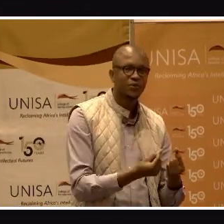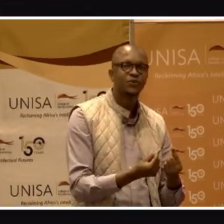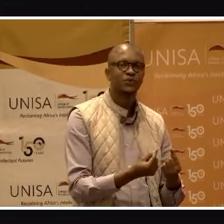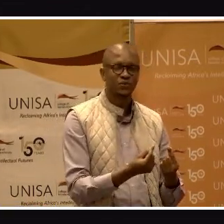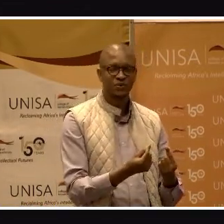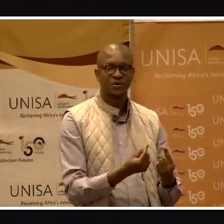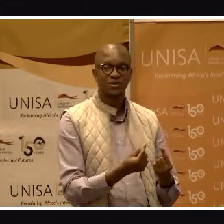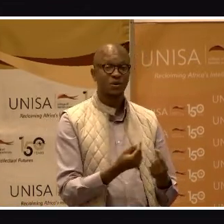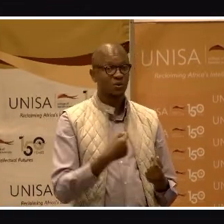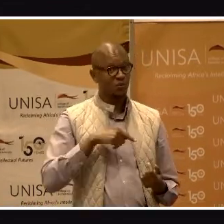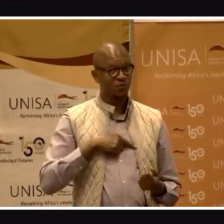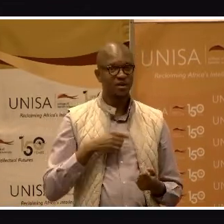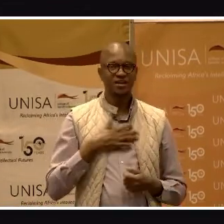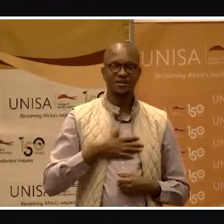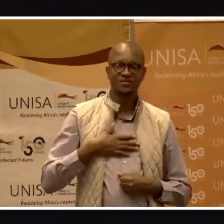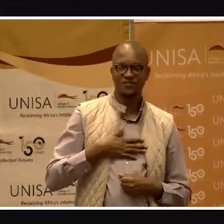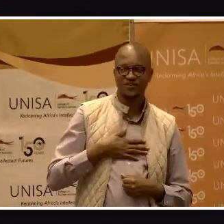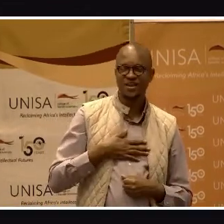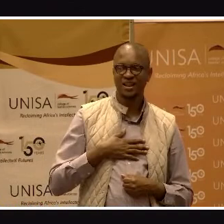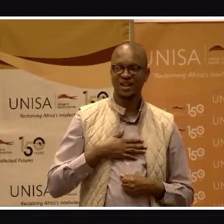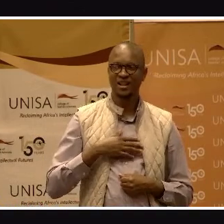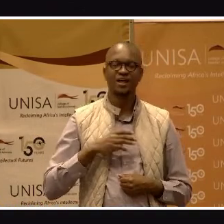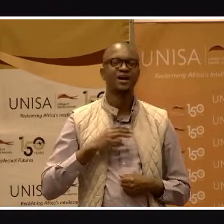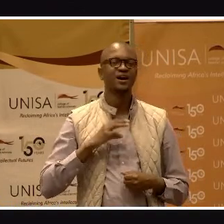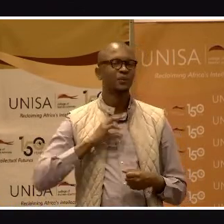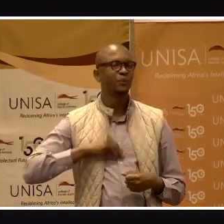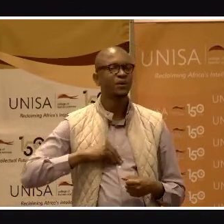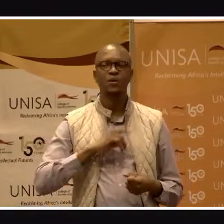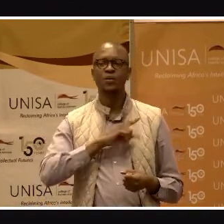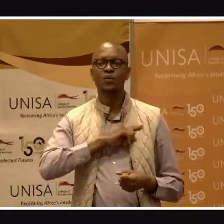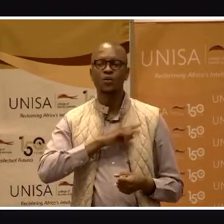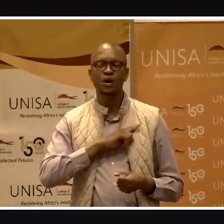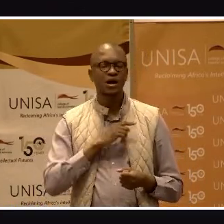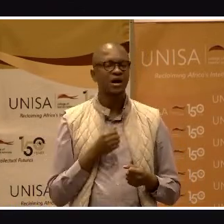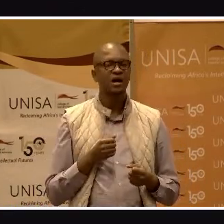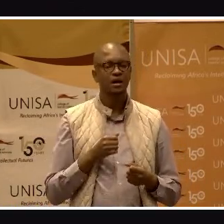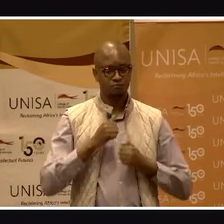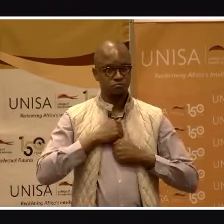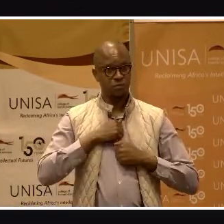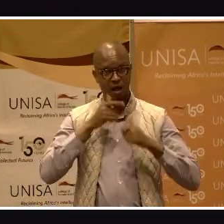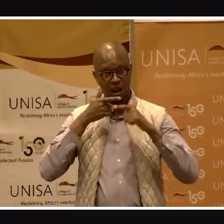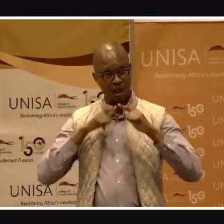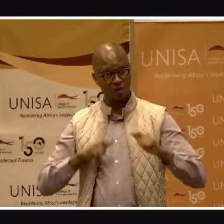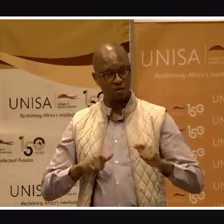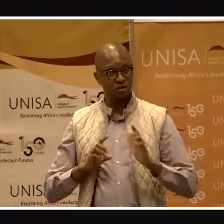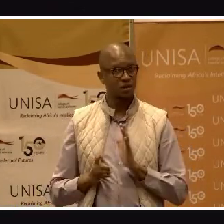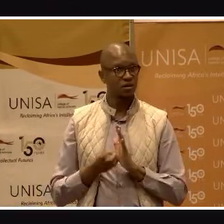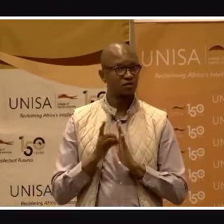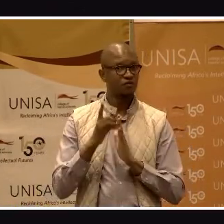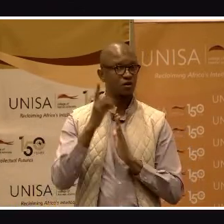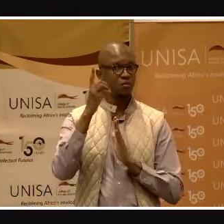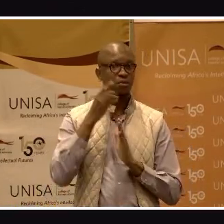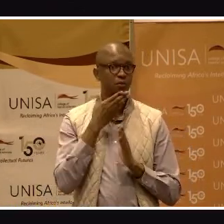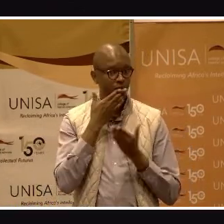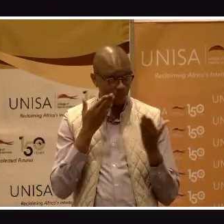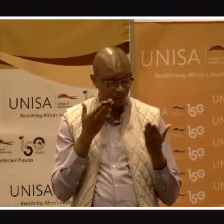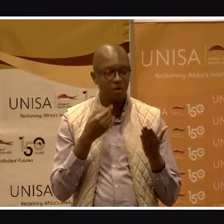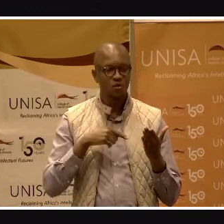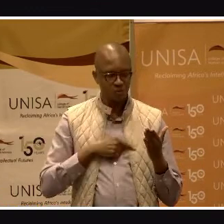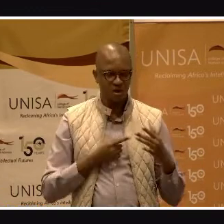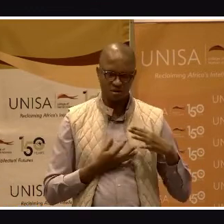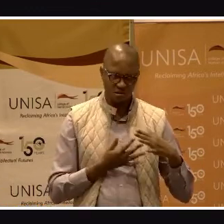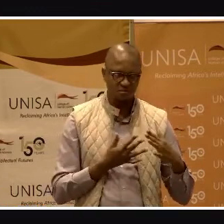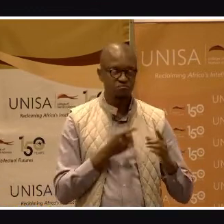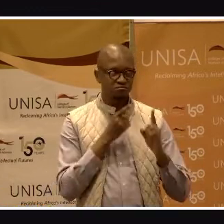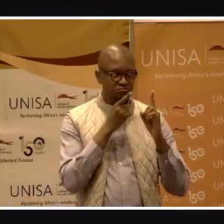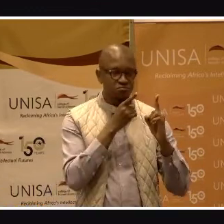discovered that our indigenous languages are going into extinction. So as a profession, what can we do in